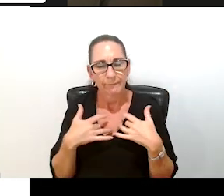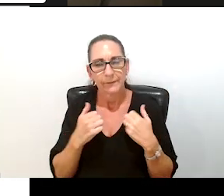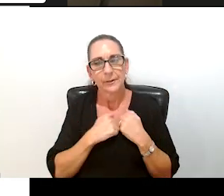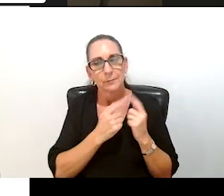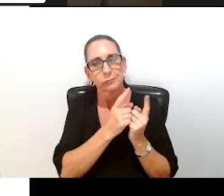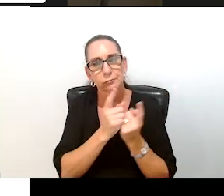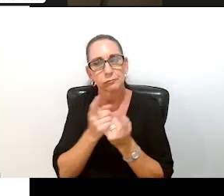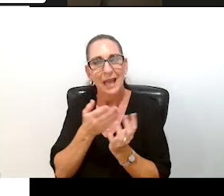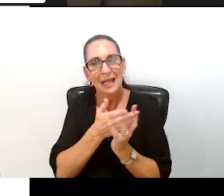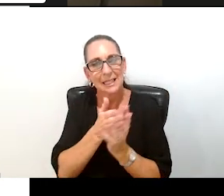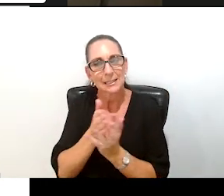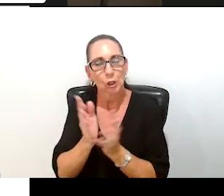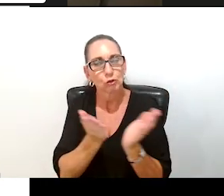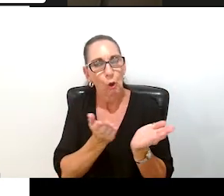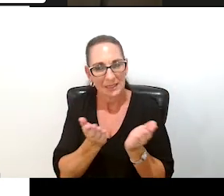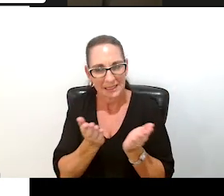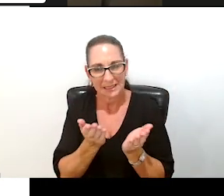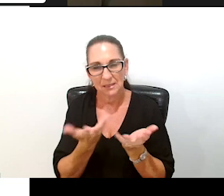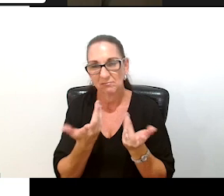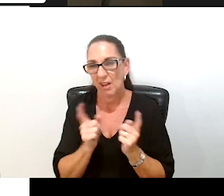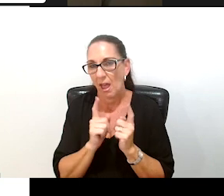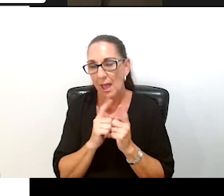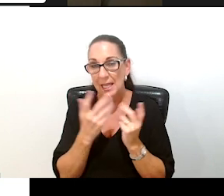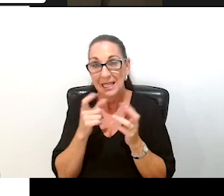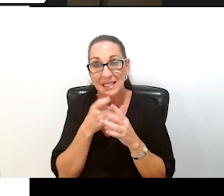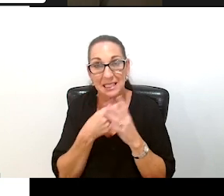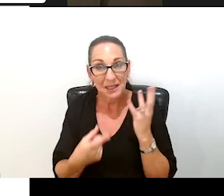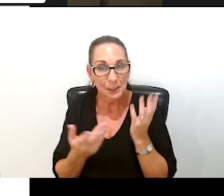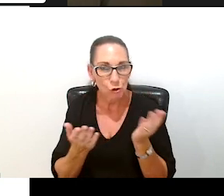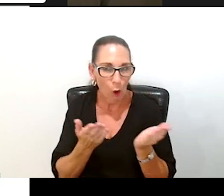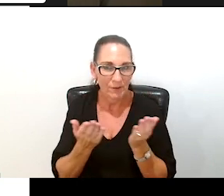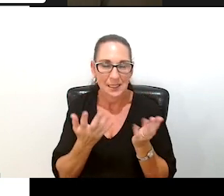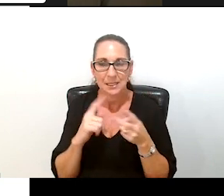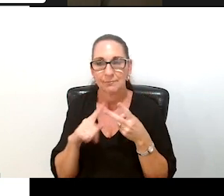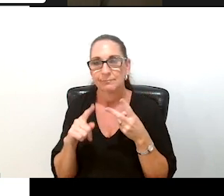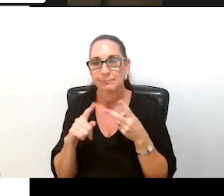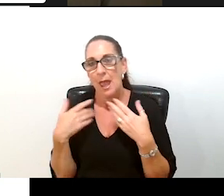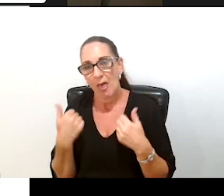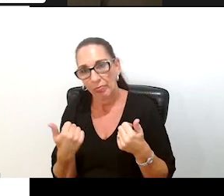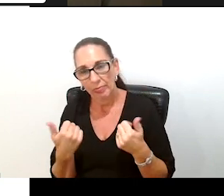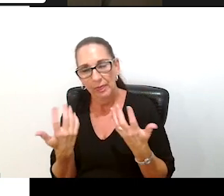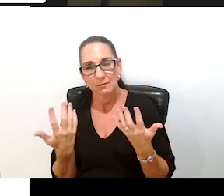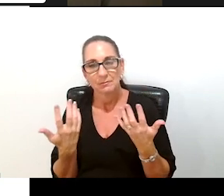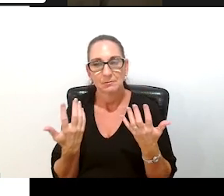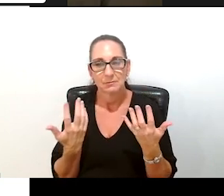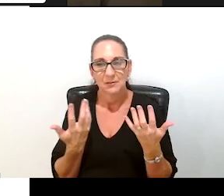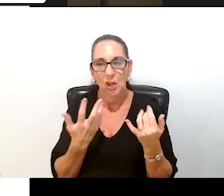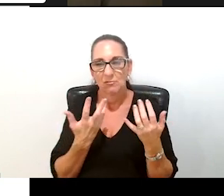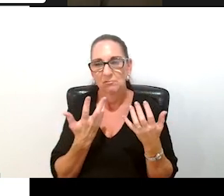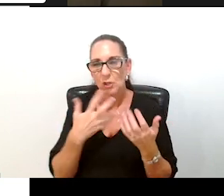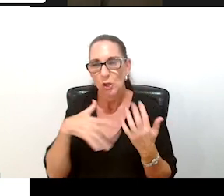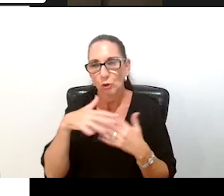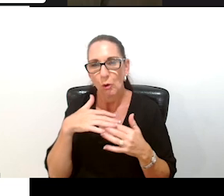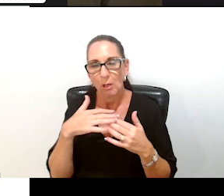access. So it covers things like disability services, health, social security,